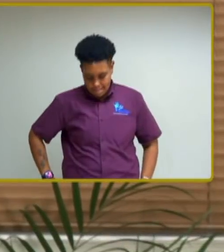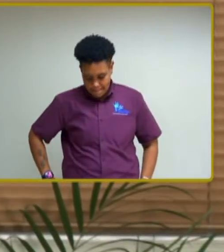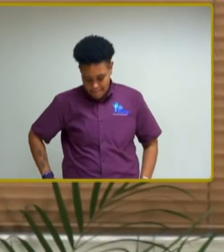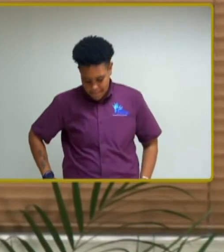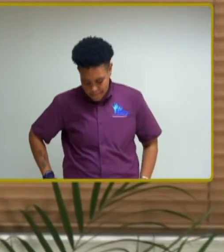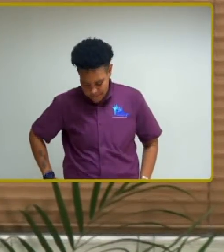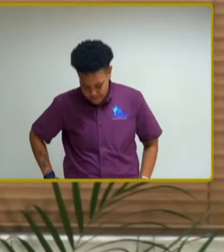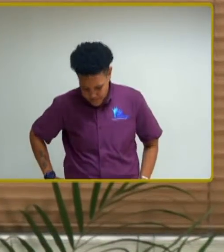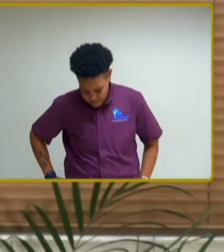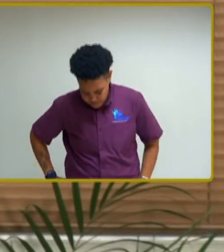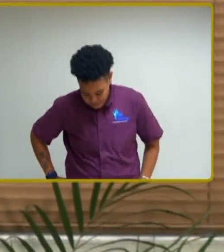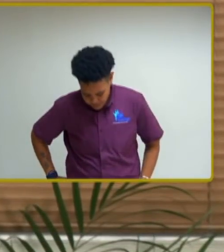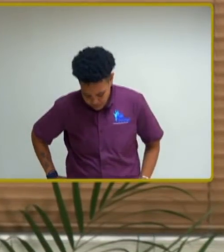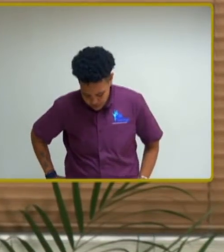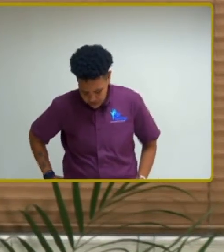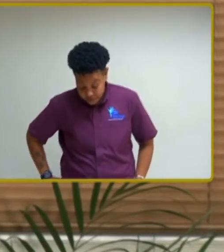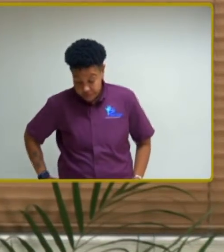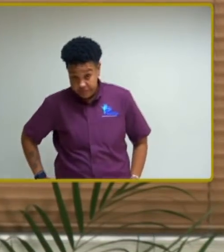Following up on